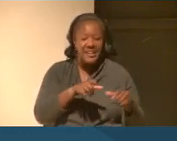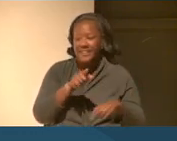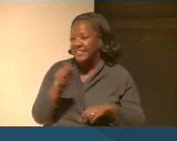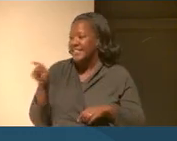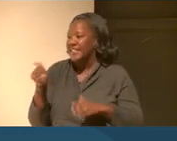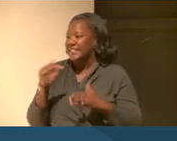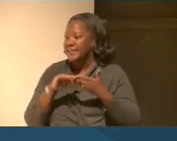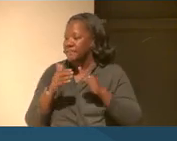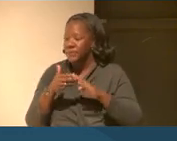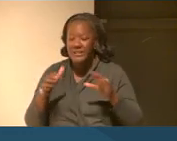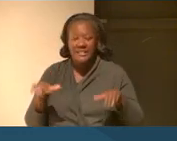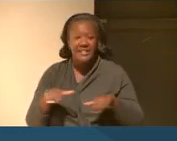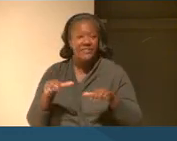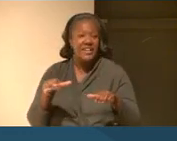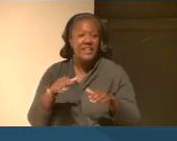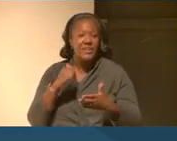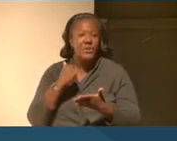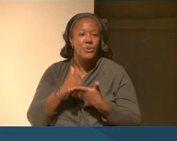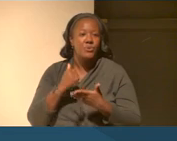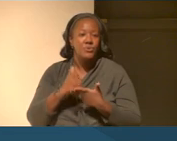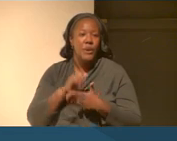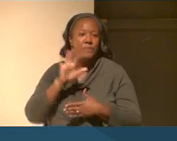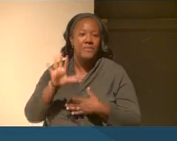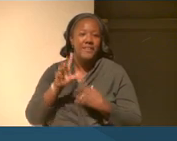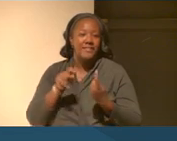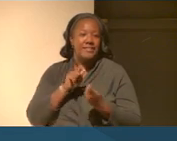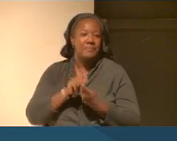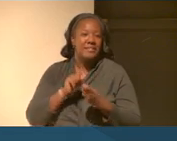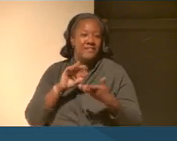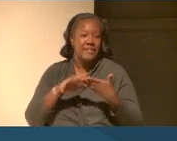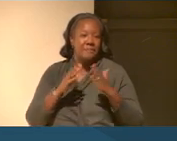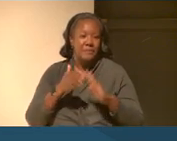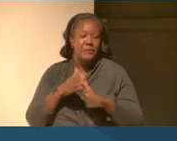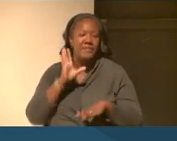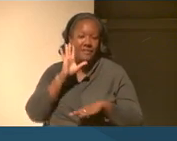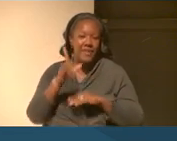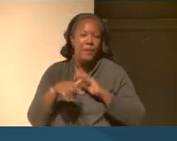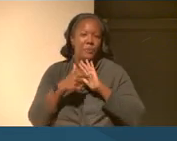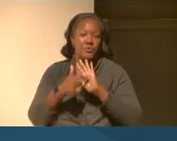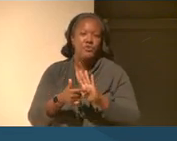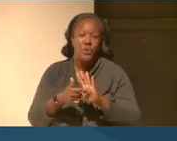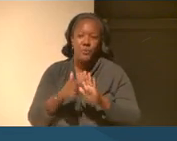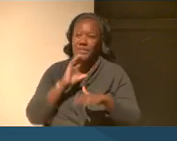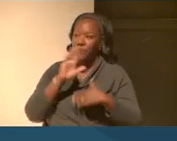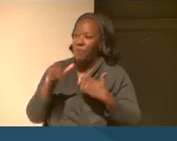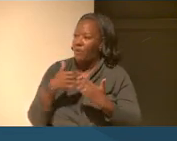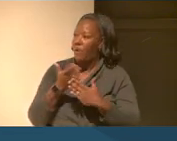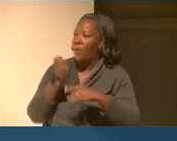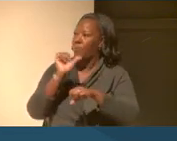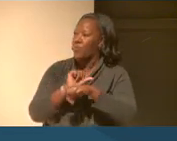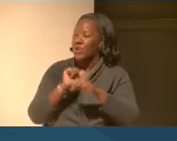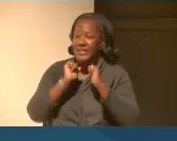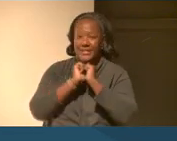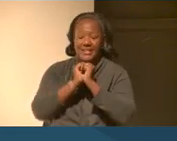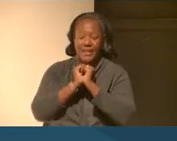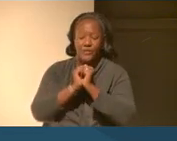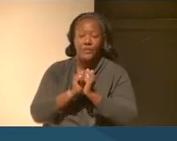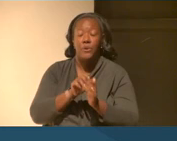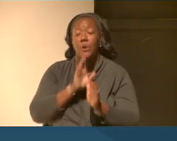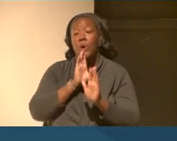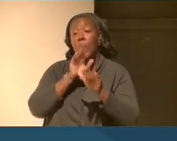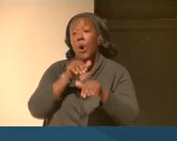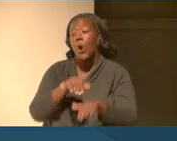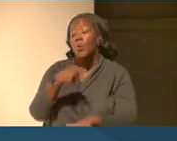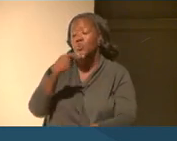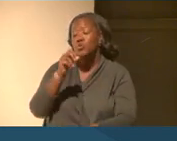done to help their specific community? And that really shows that they're all, you know, we're all working together. Ocean Portal, like